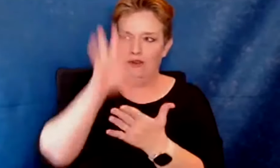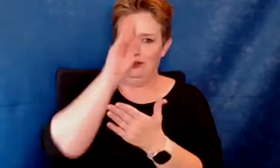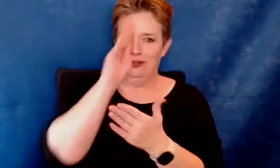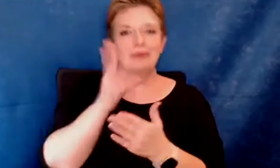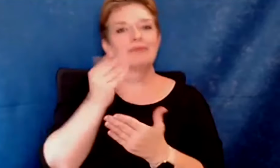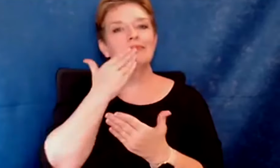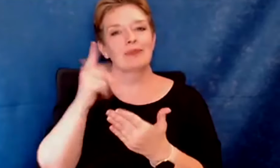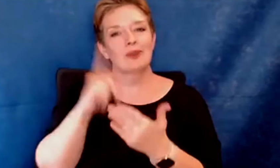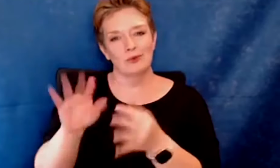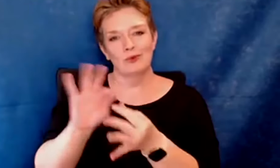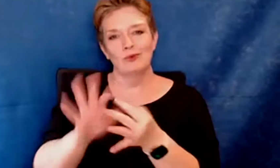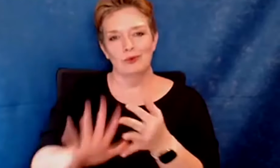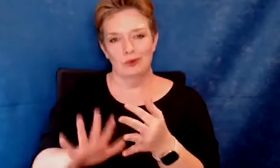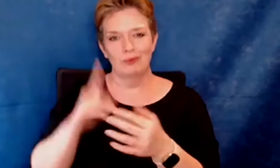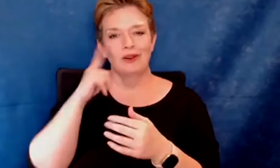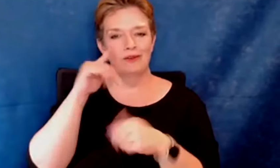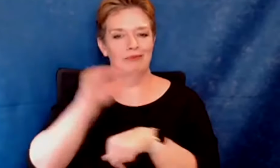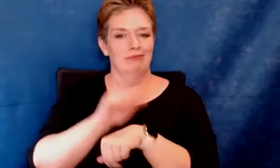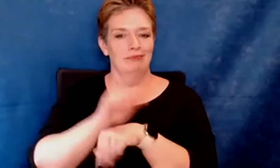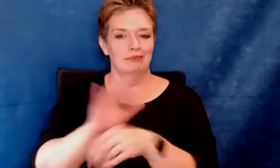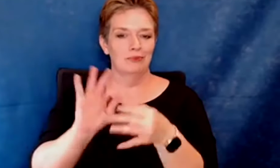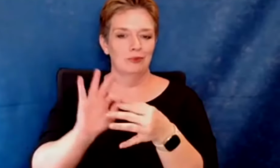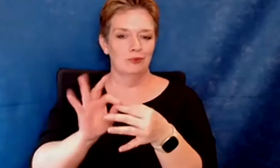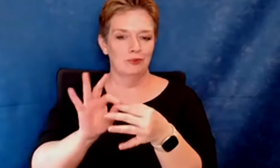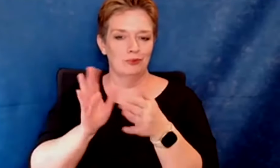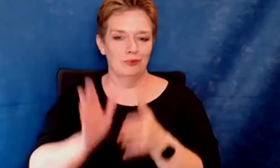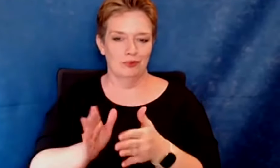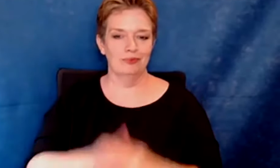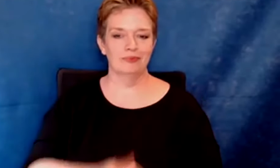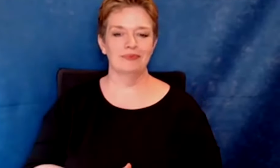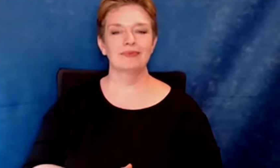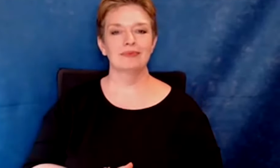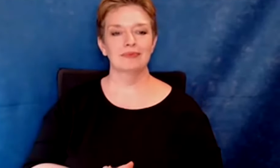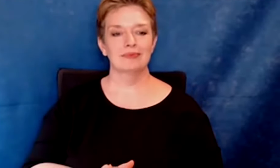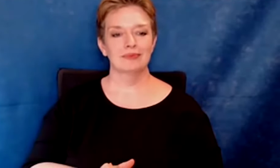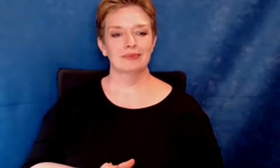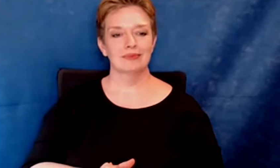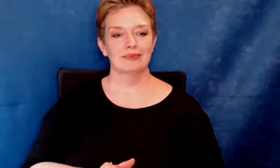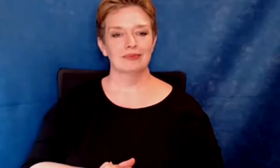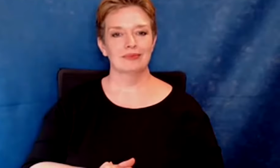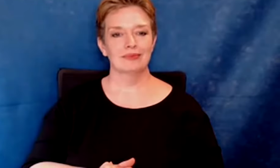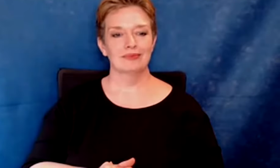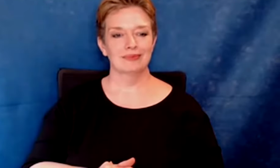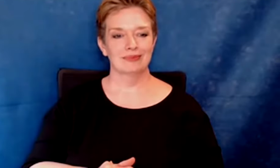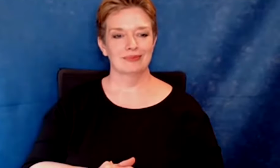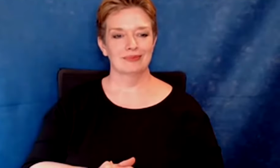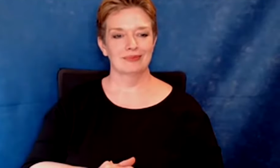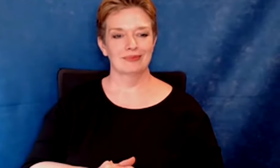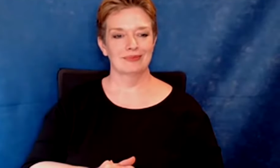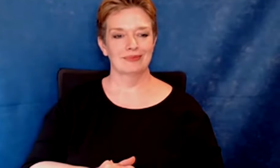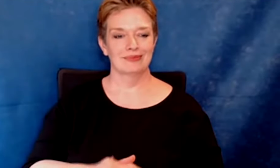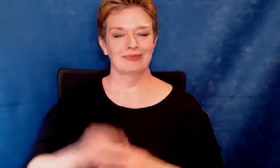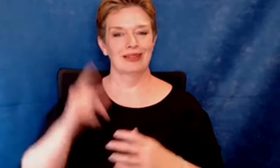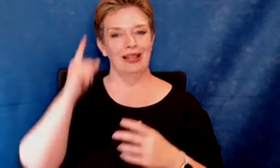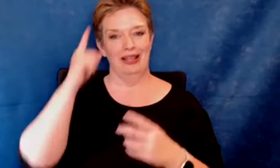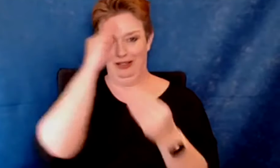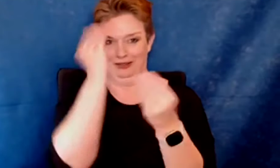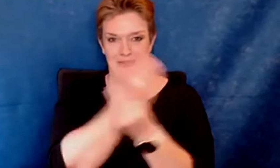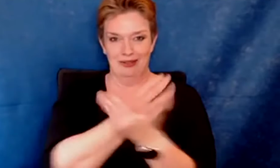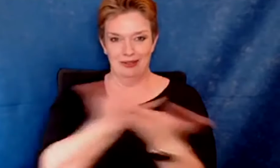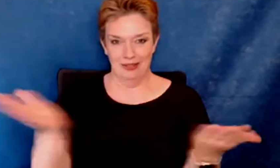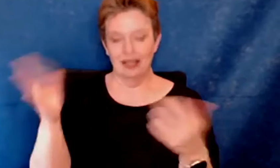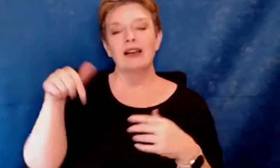Lavona, for interpreting tonight's presentation. So for, just for everyone's knowledge, Lavona has